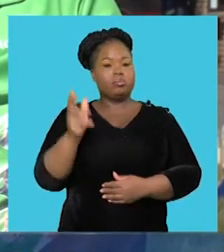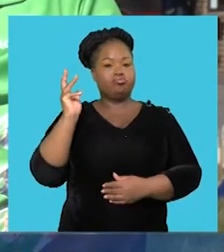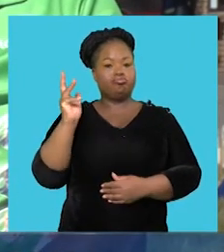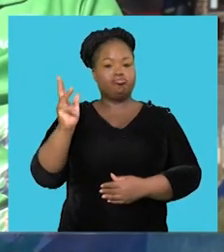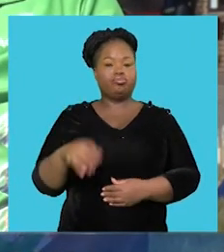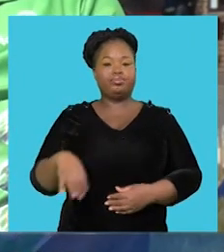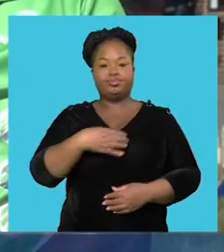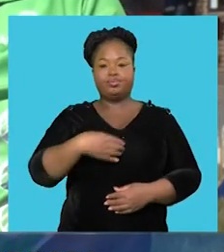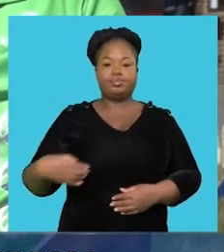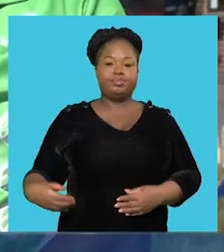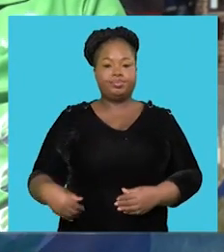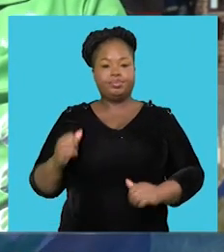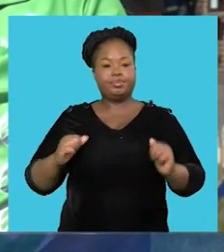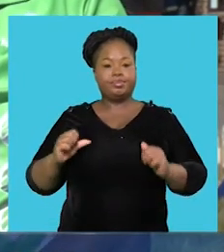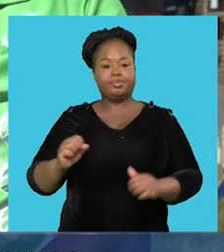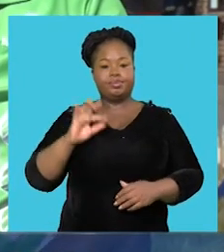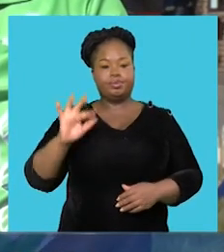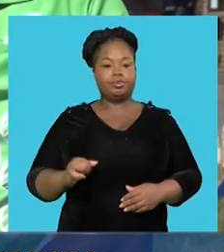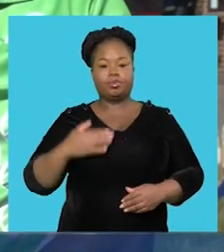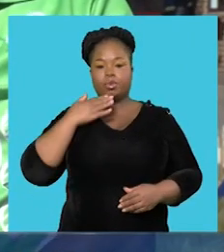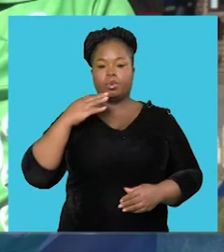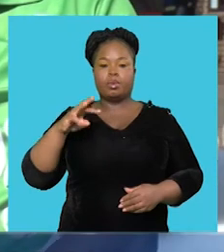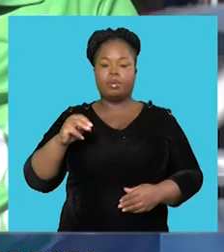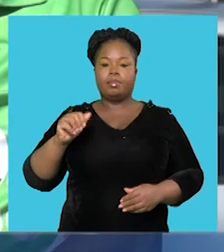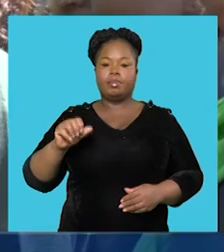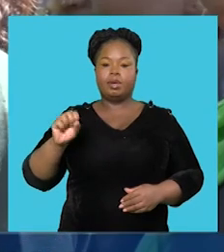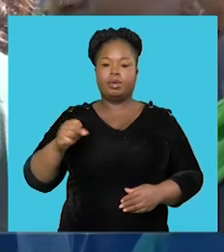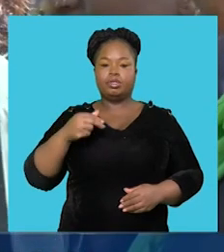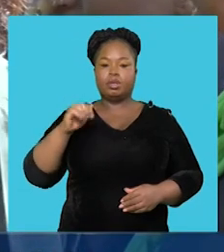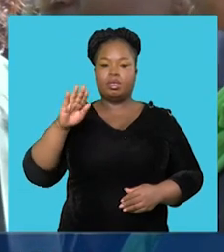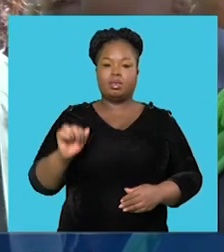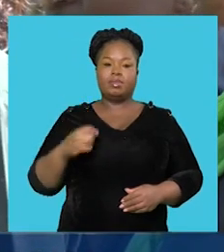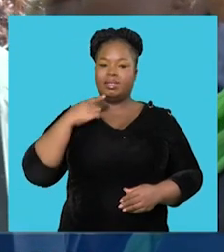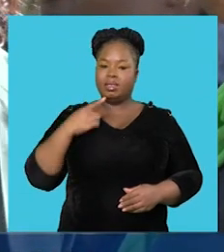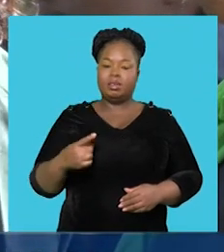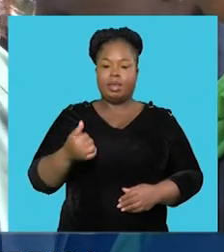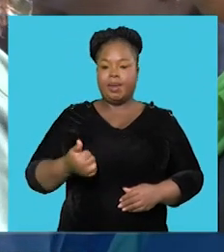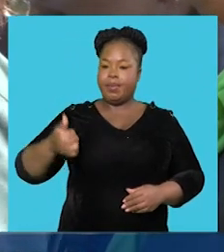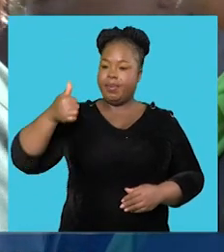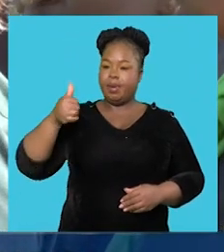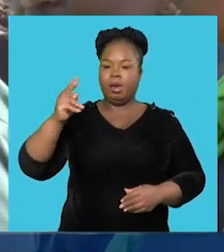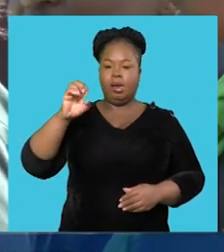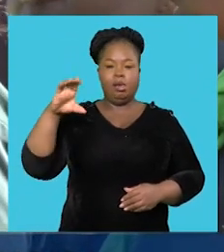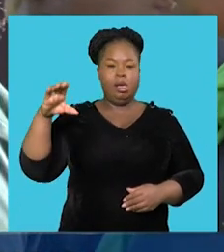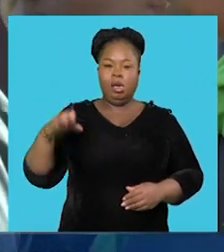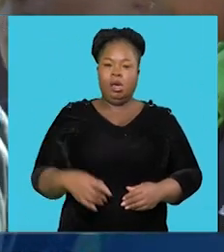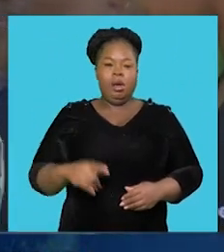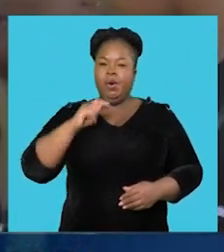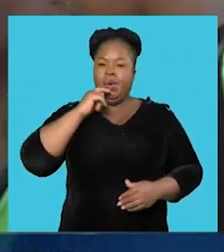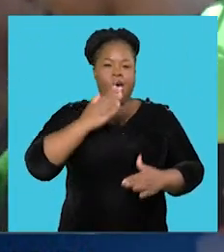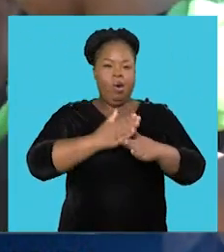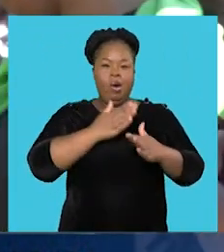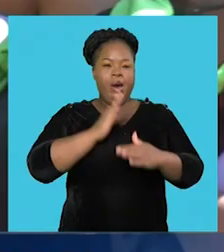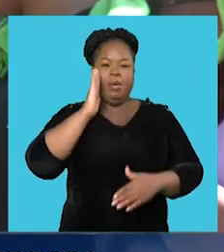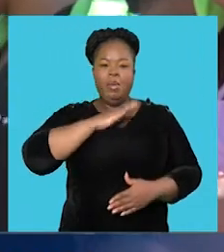lezempilo, umongameli we-Action SA uHerman Mashaba uthe umbutho olawulayo uyasilela ukukhathalela